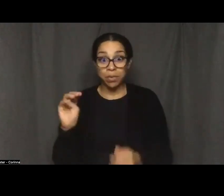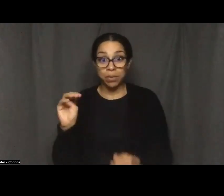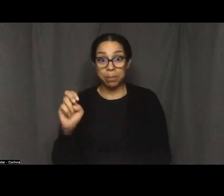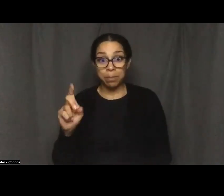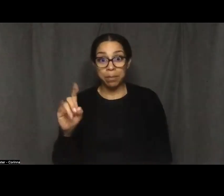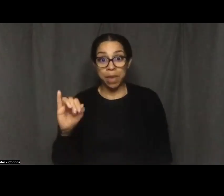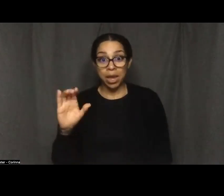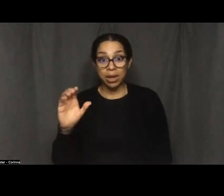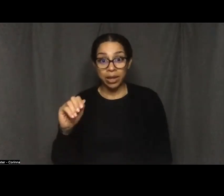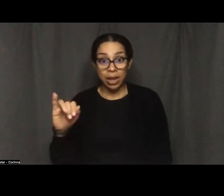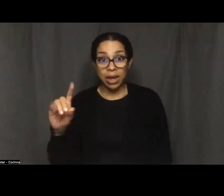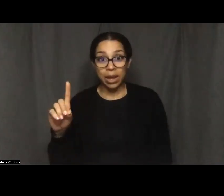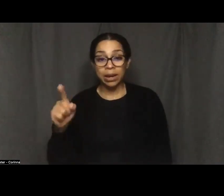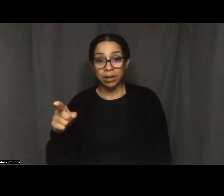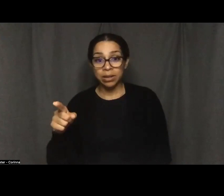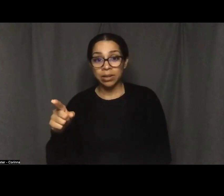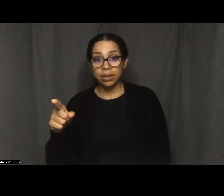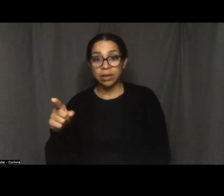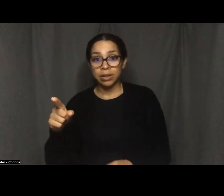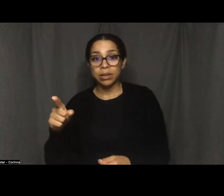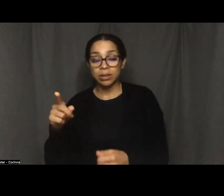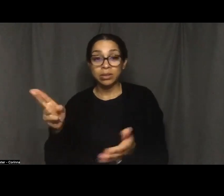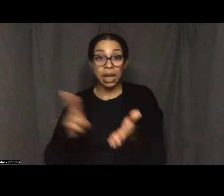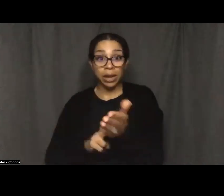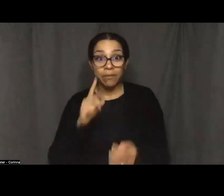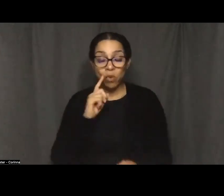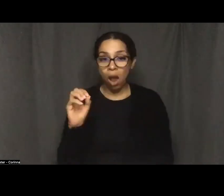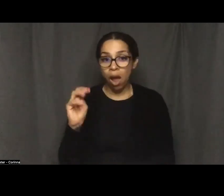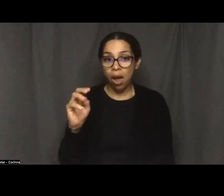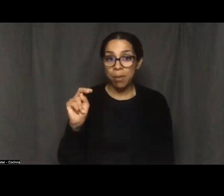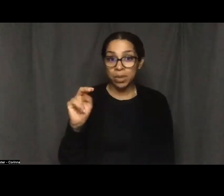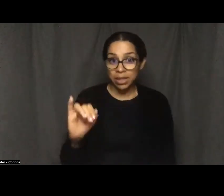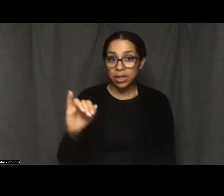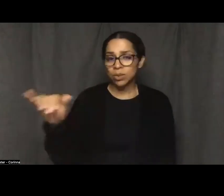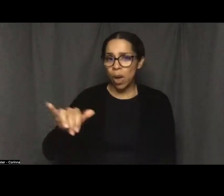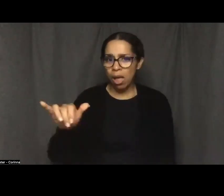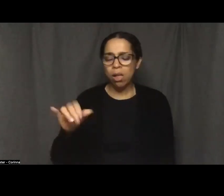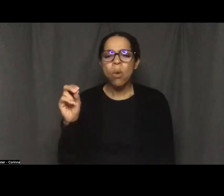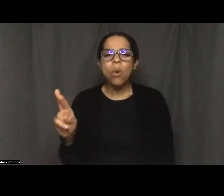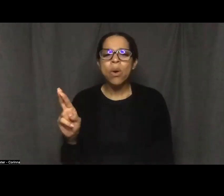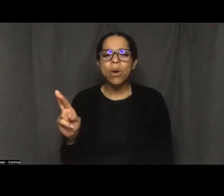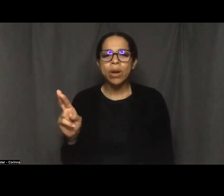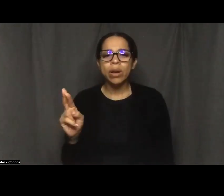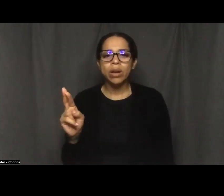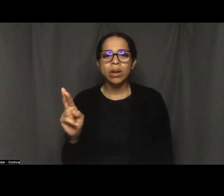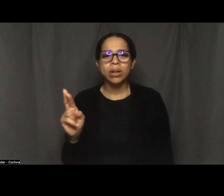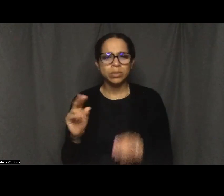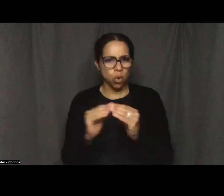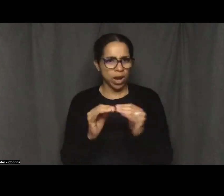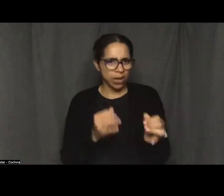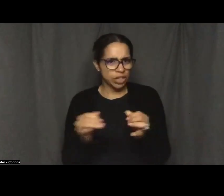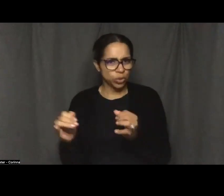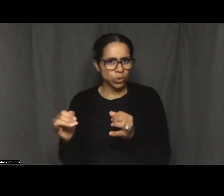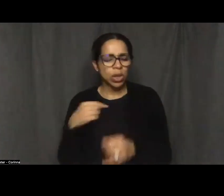were saying Omni-Salud as well, or if that was considered maybe individual? Because I would like to know what the